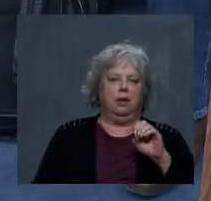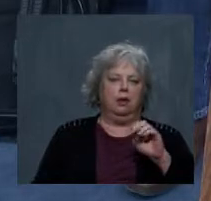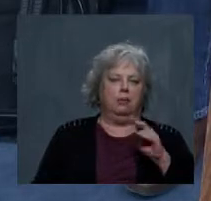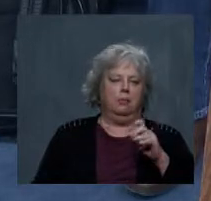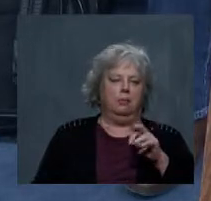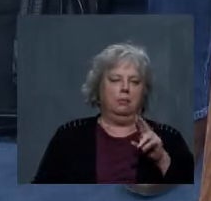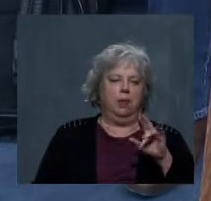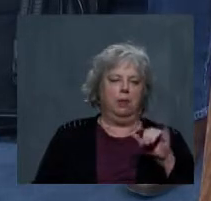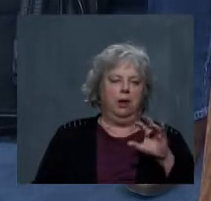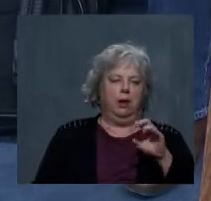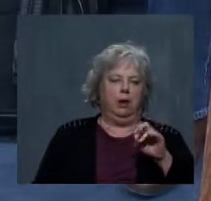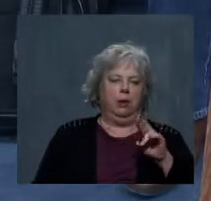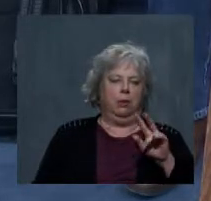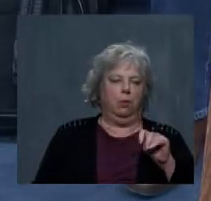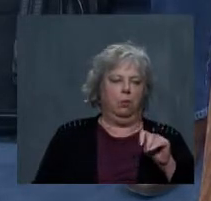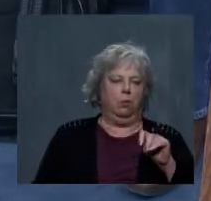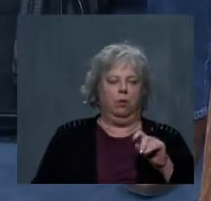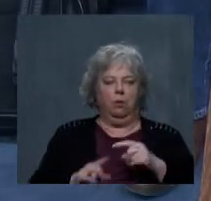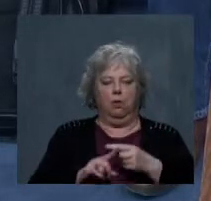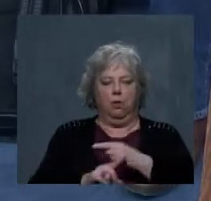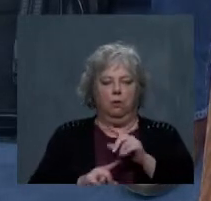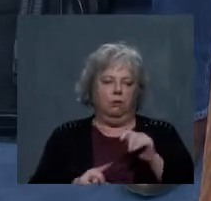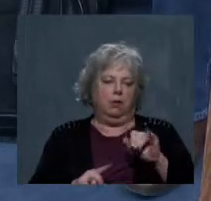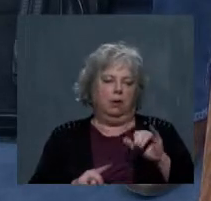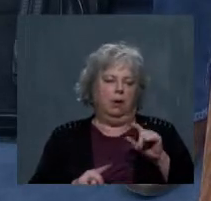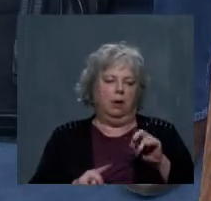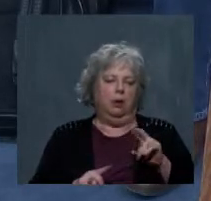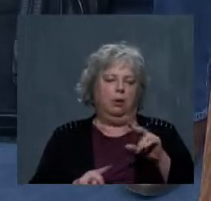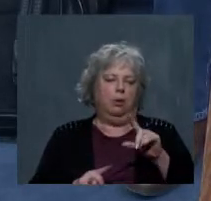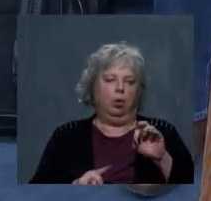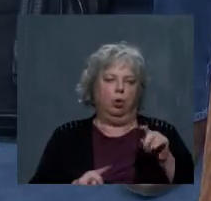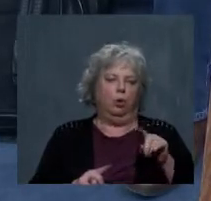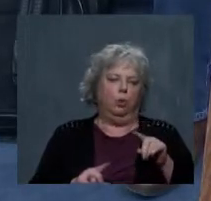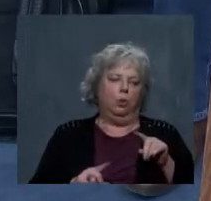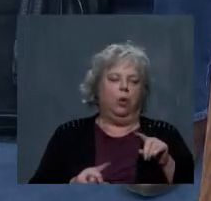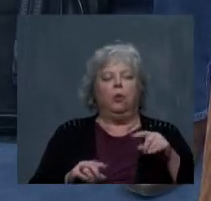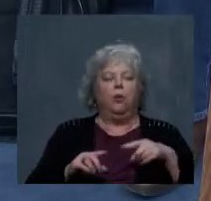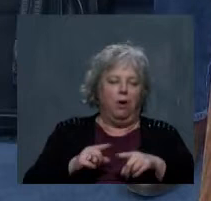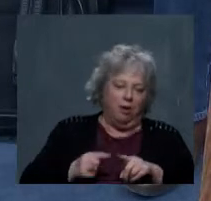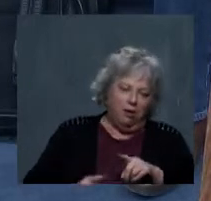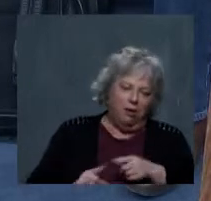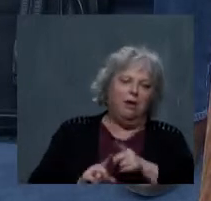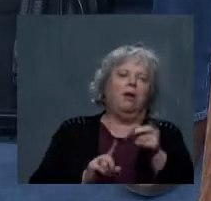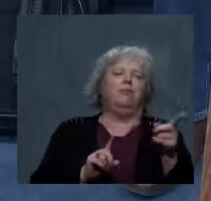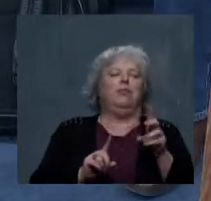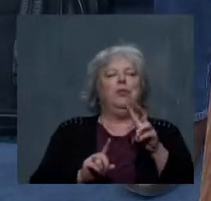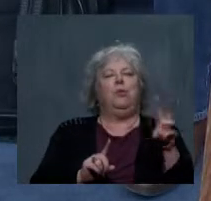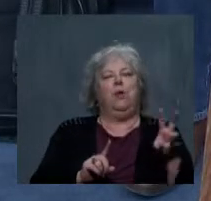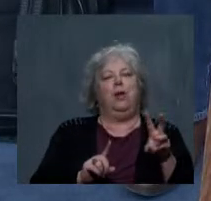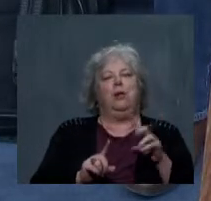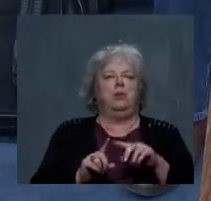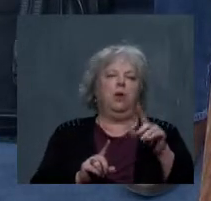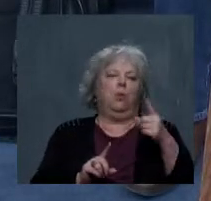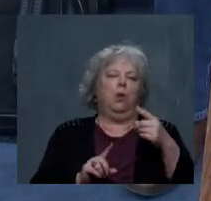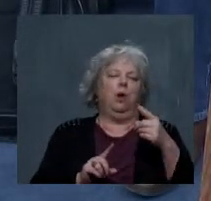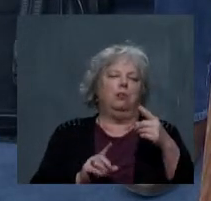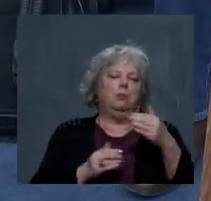Loop to the west, just about a block from the